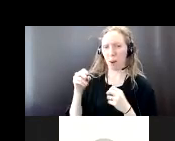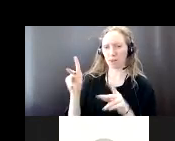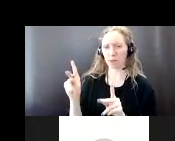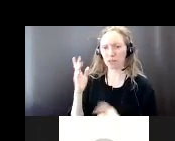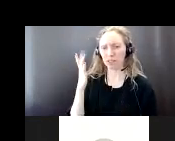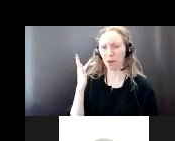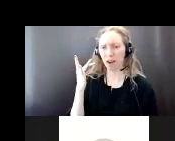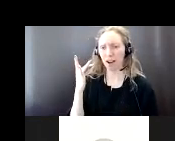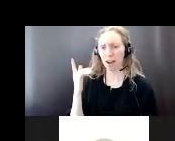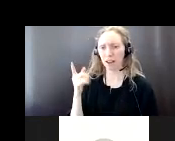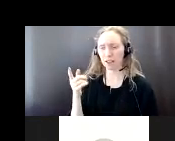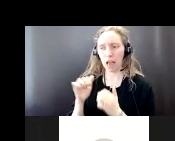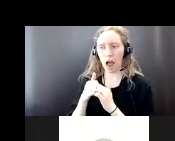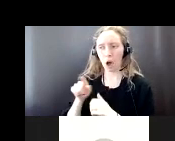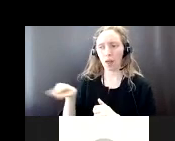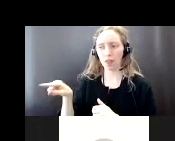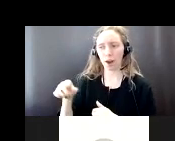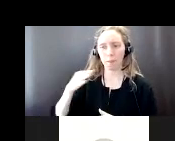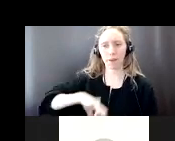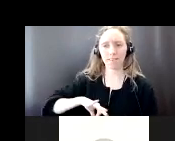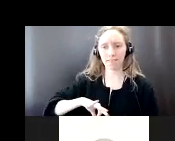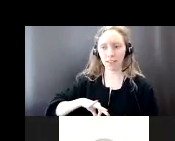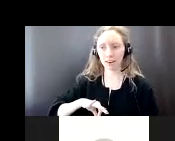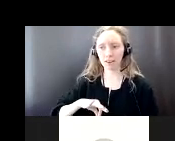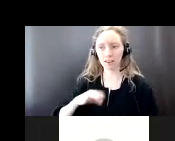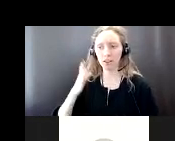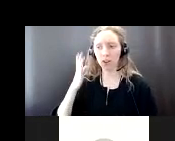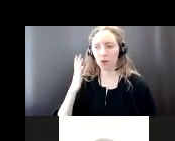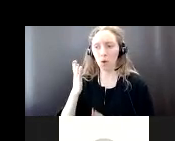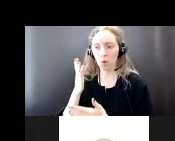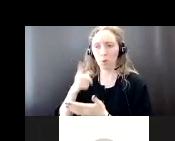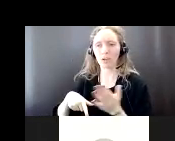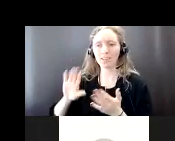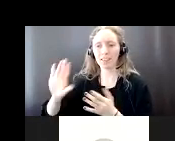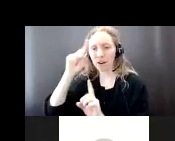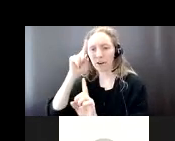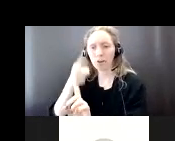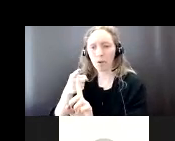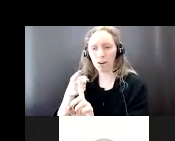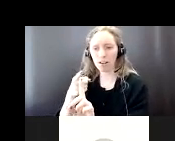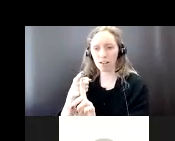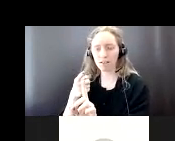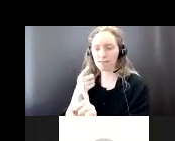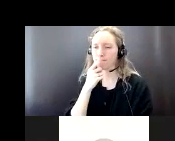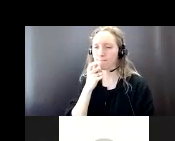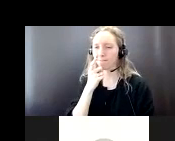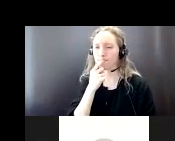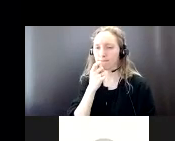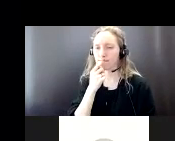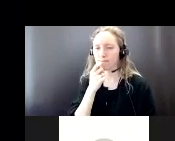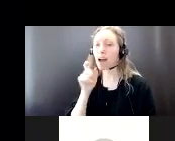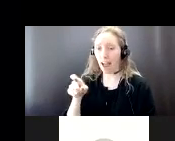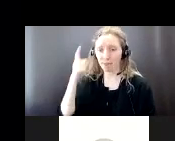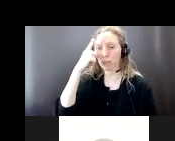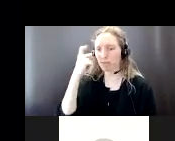do they benefit? What's in it for them? So when you get these types of phone calls and emails and